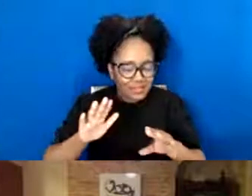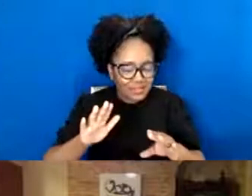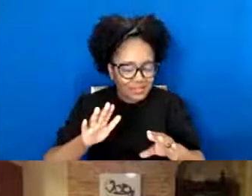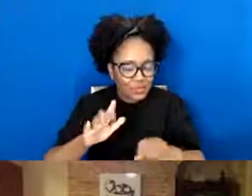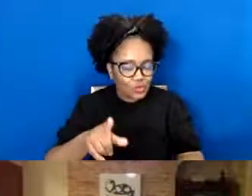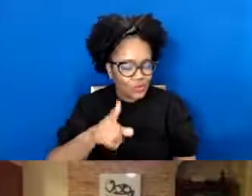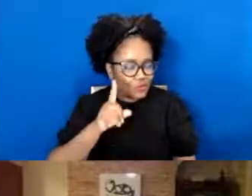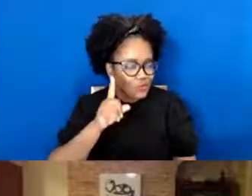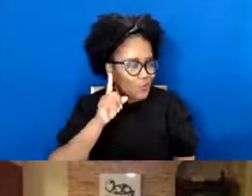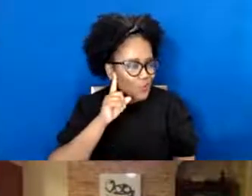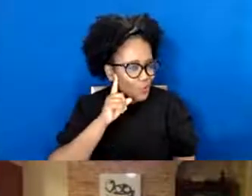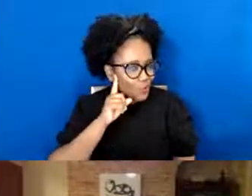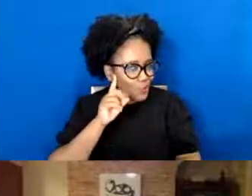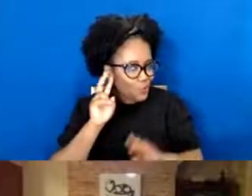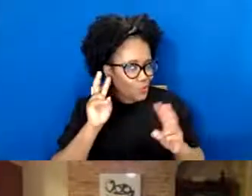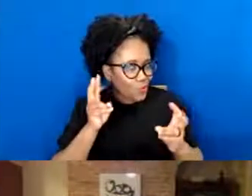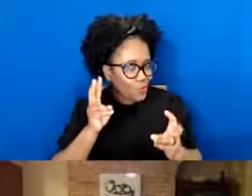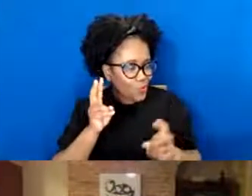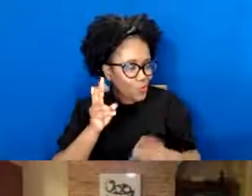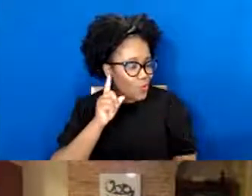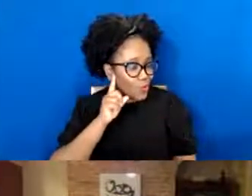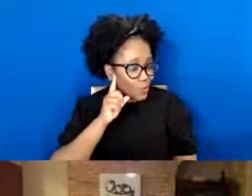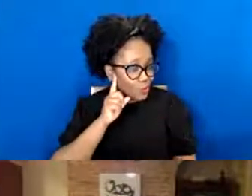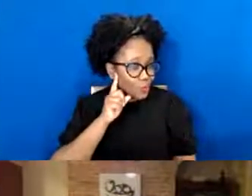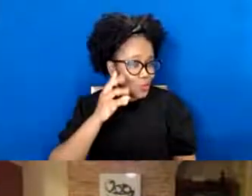heard, experienced at home.